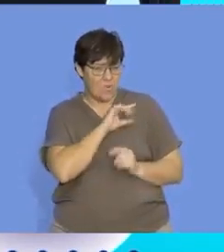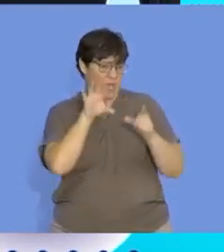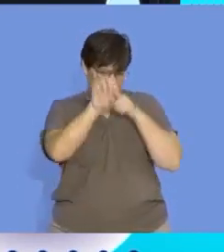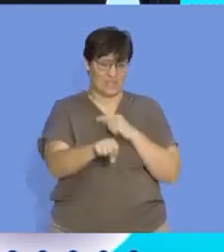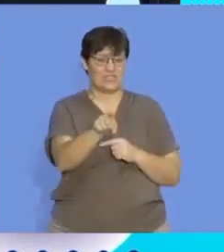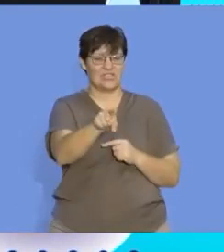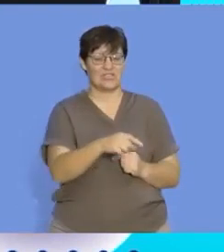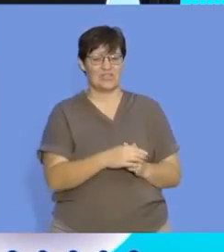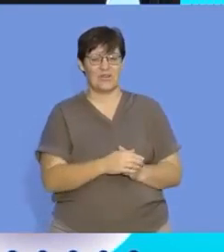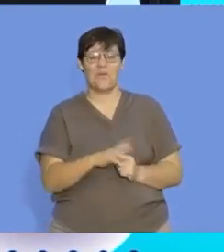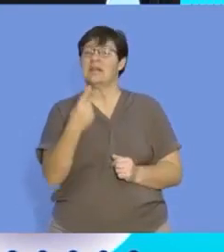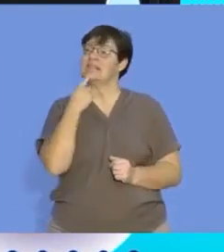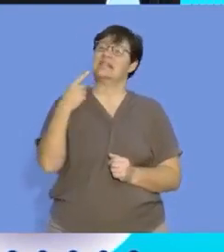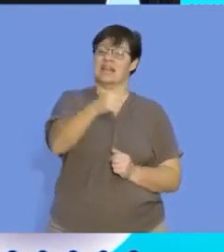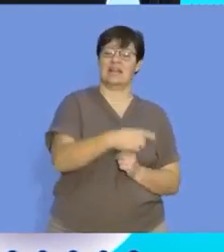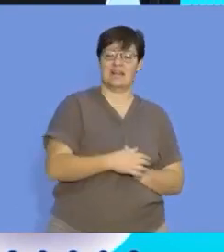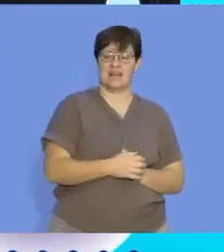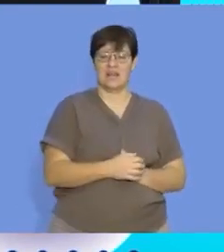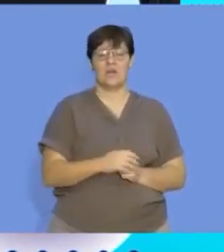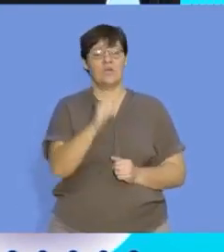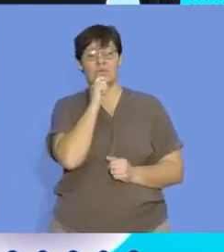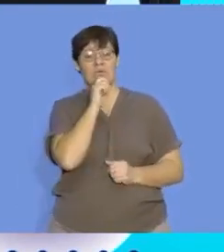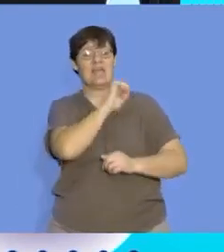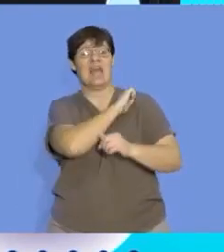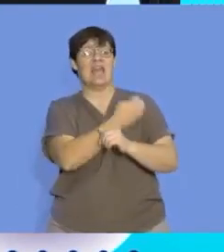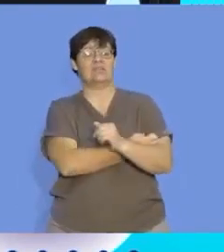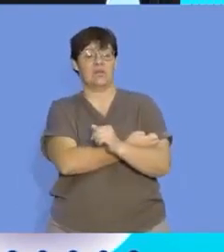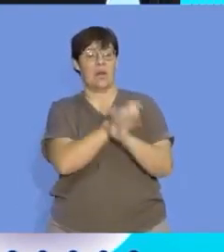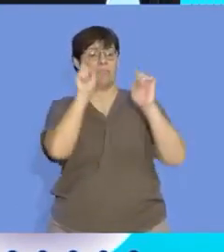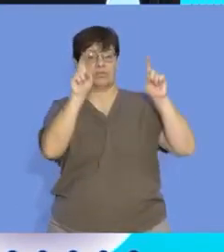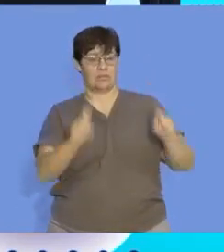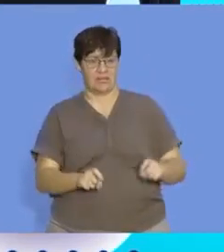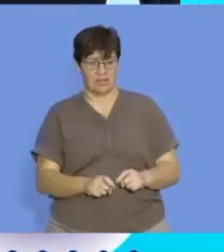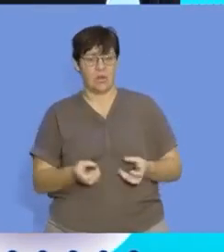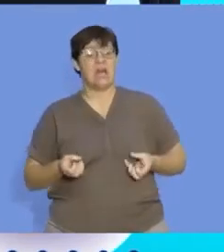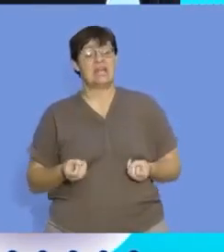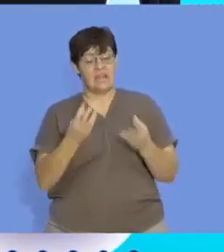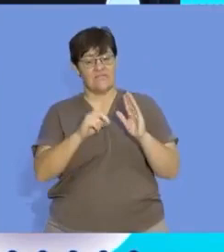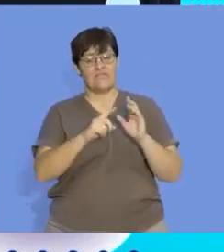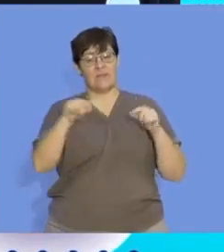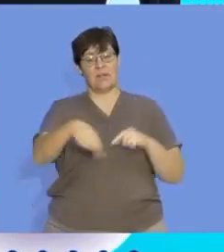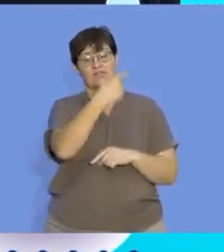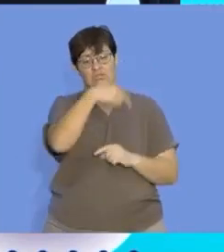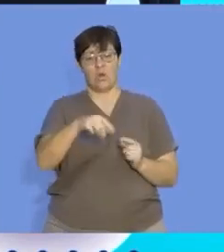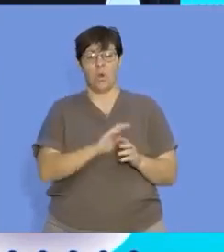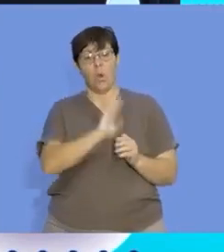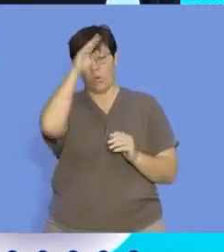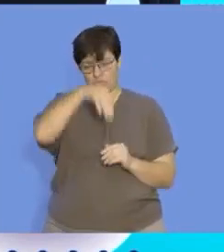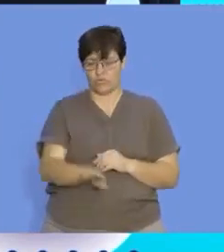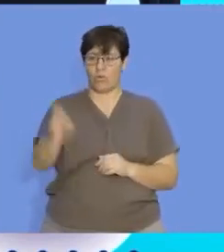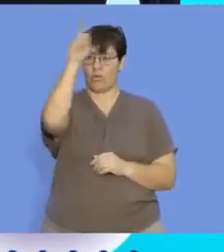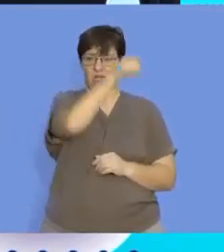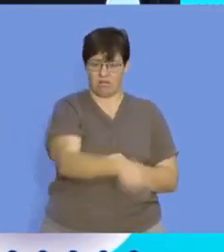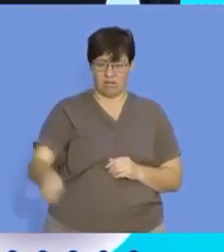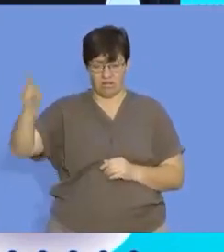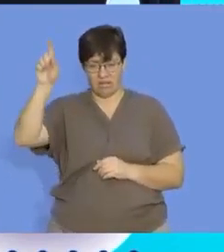going to say to you, use energy principles. They're going to give you a pendulum or a roller coaster, and you must